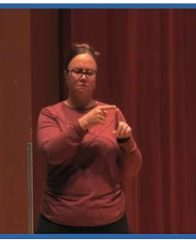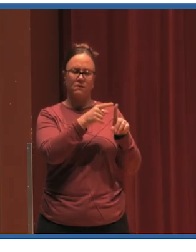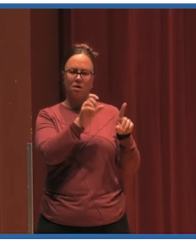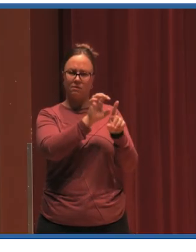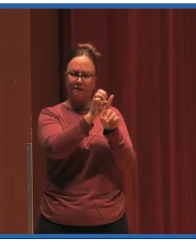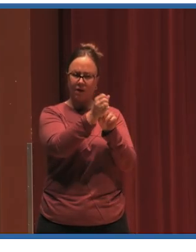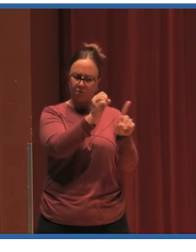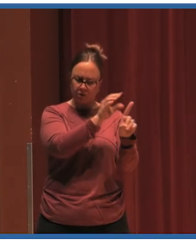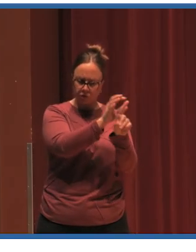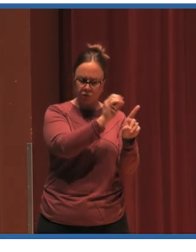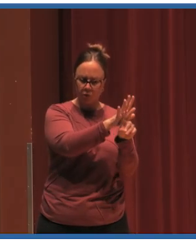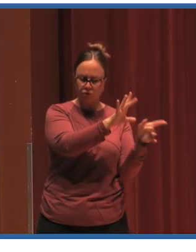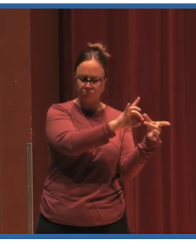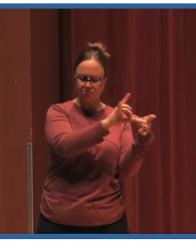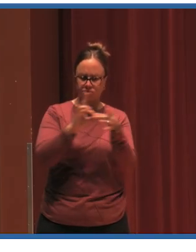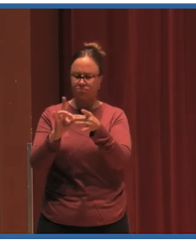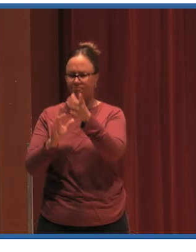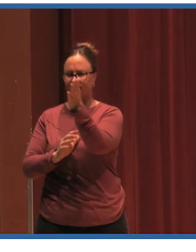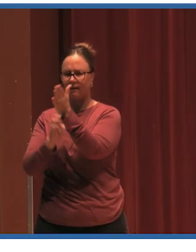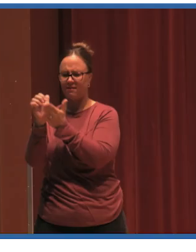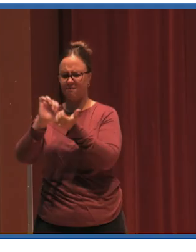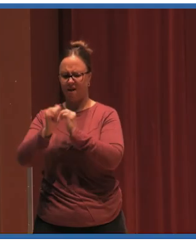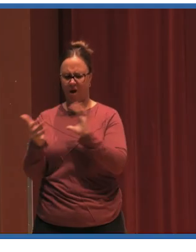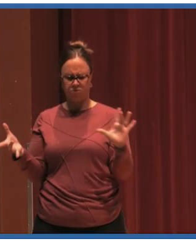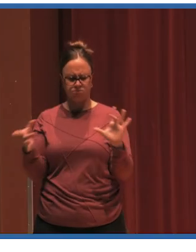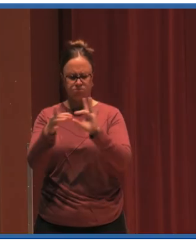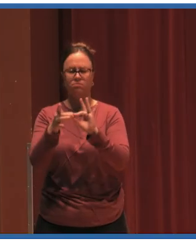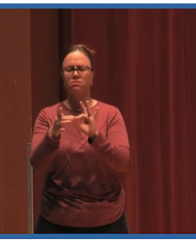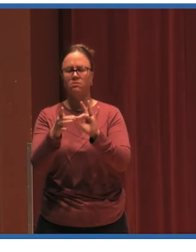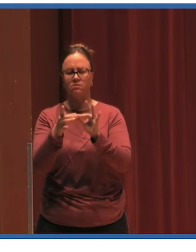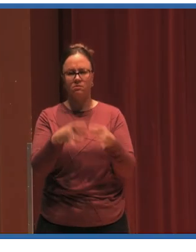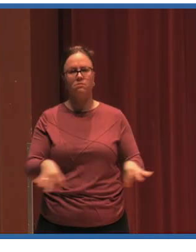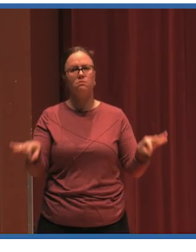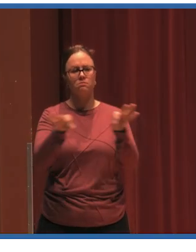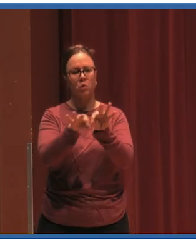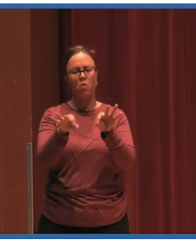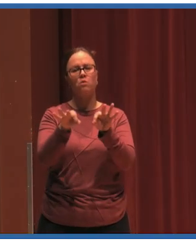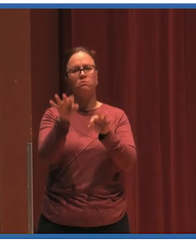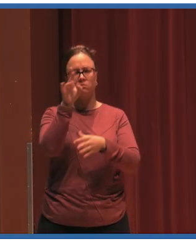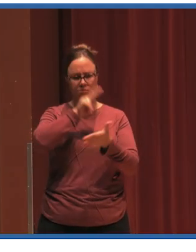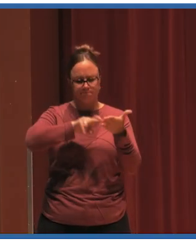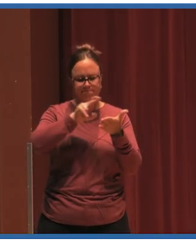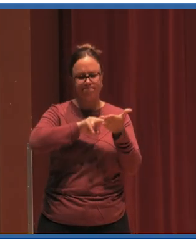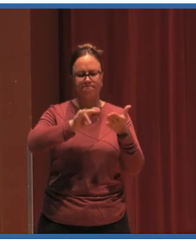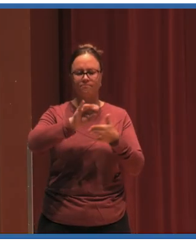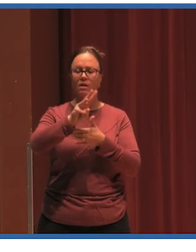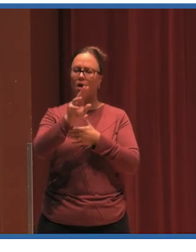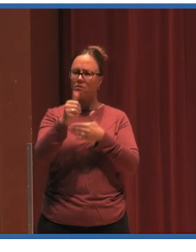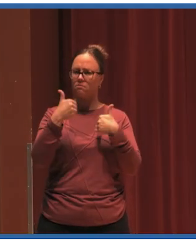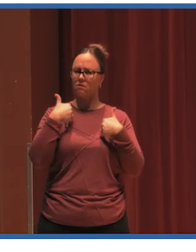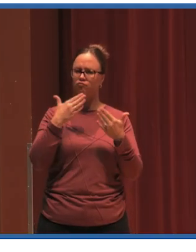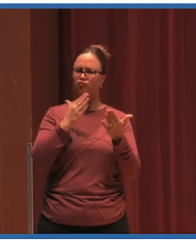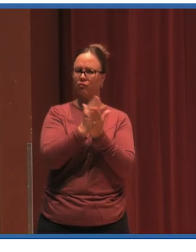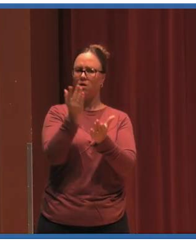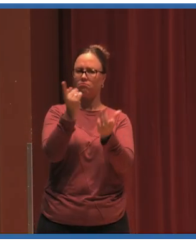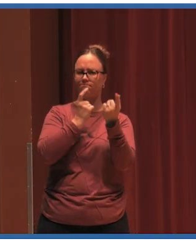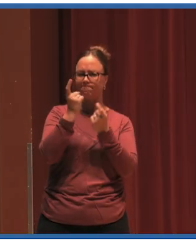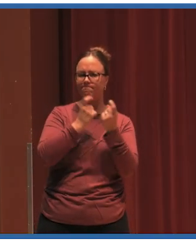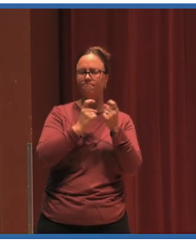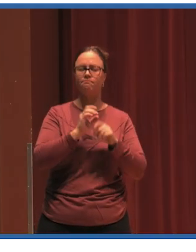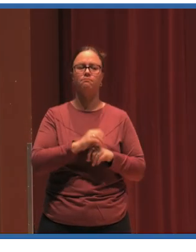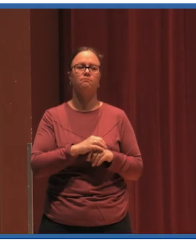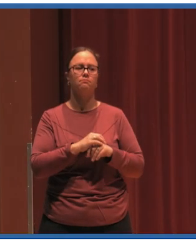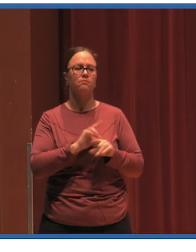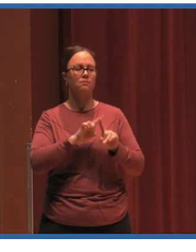and cancer. This is a very important area of continued research, and Iowans are right to ask questions. But just to